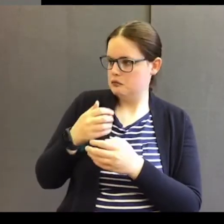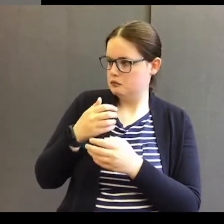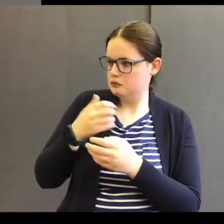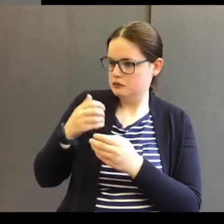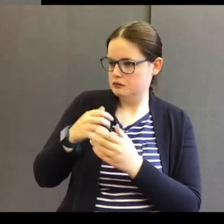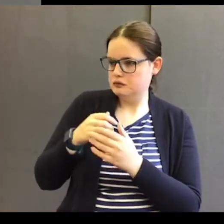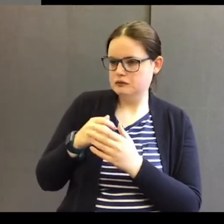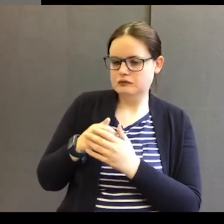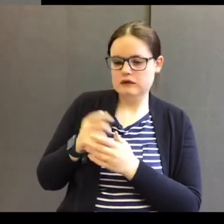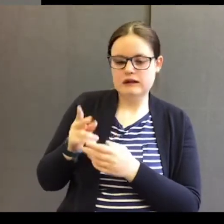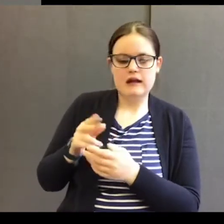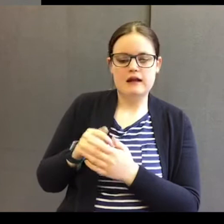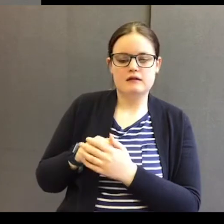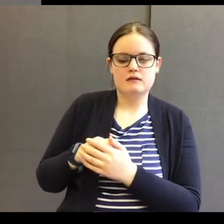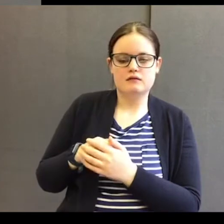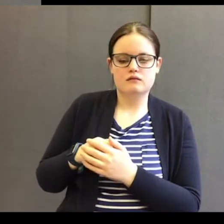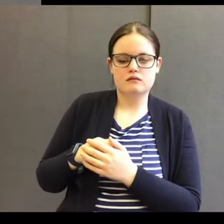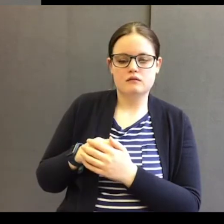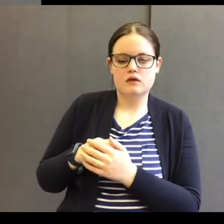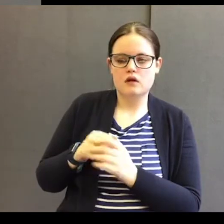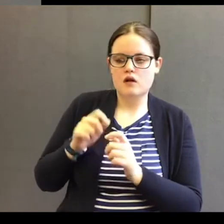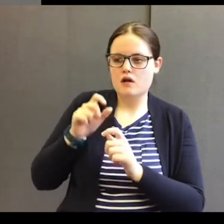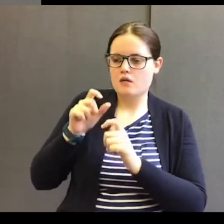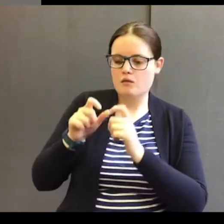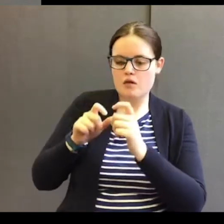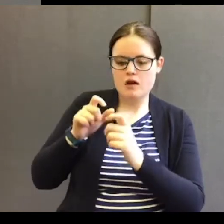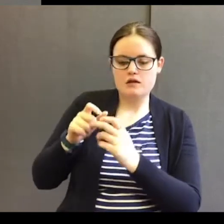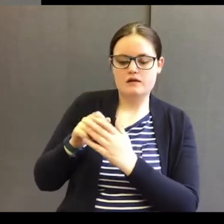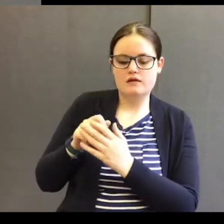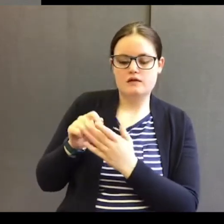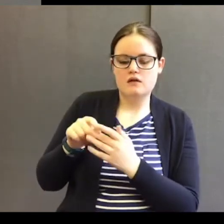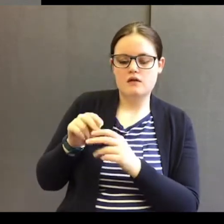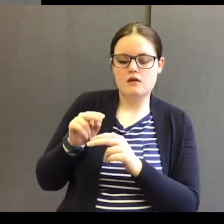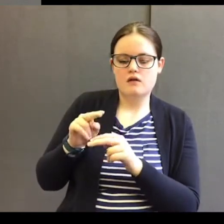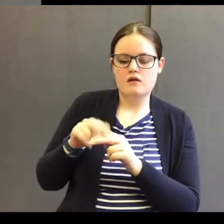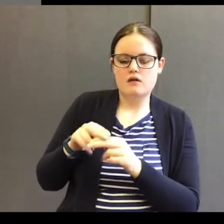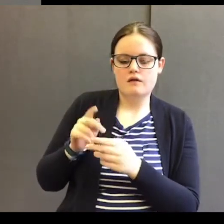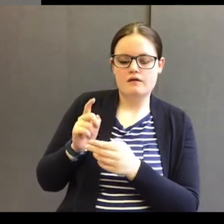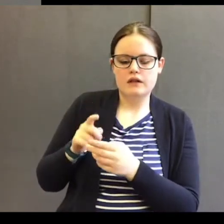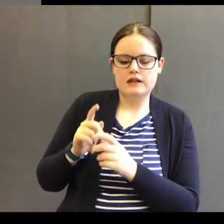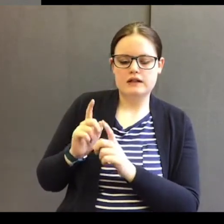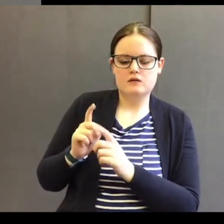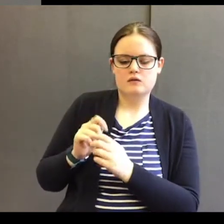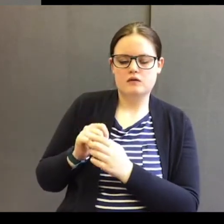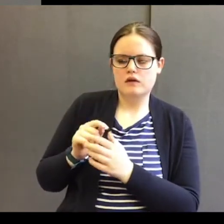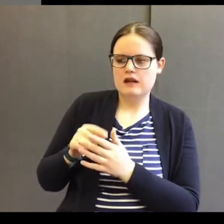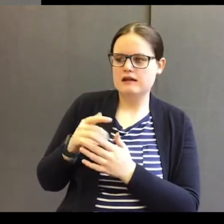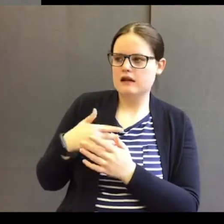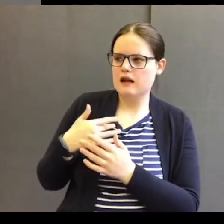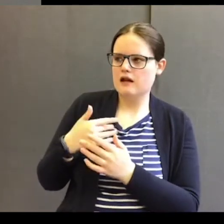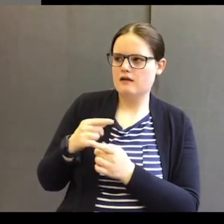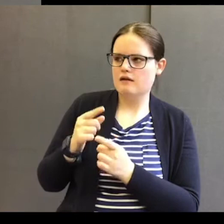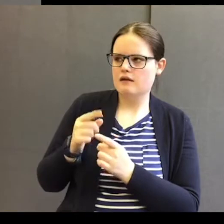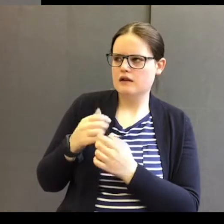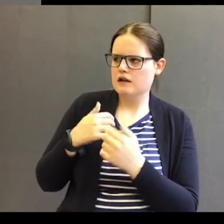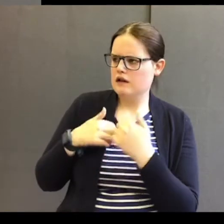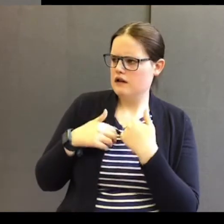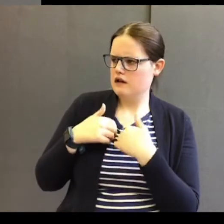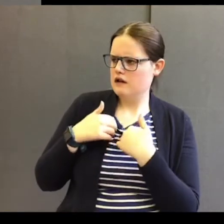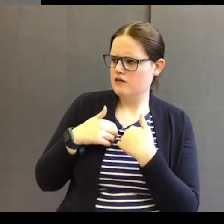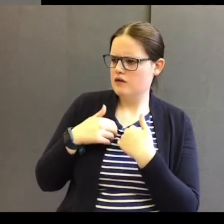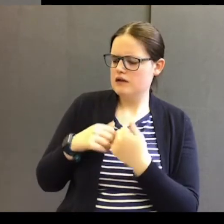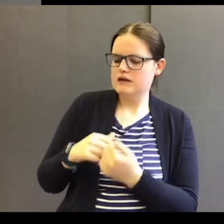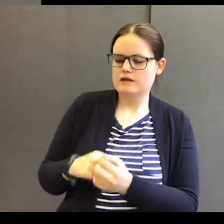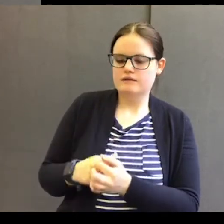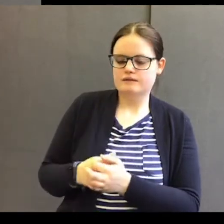them hot under the collar again. The words of this life. That's a